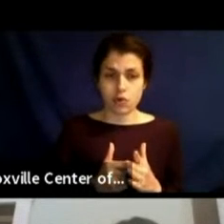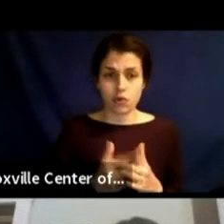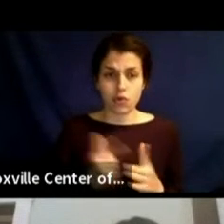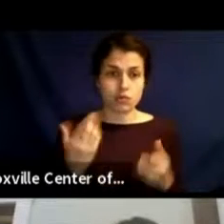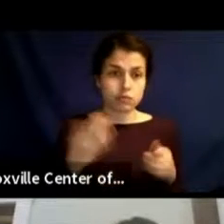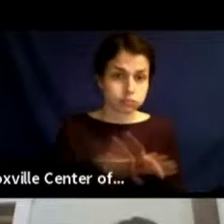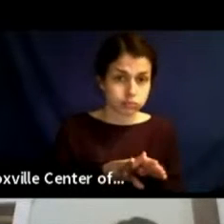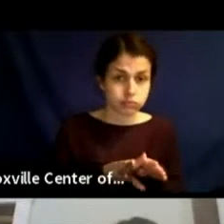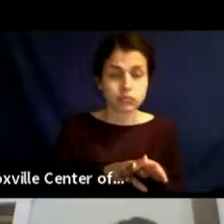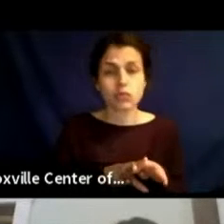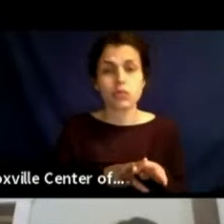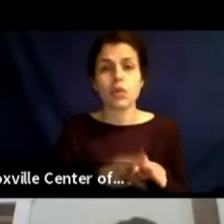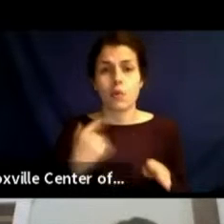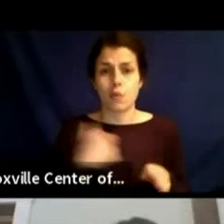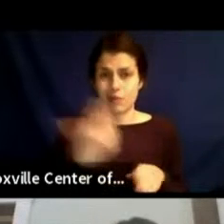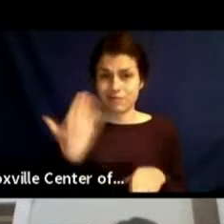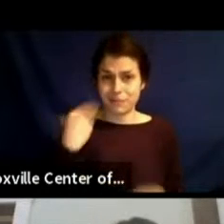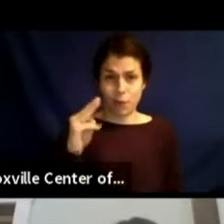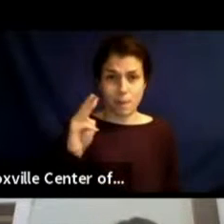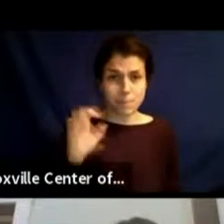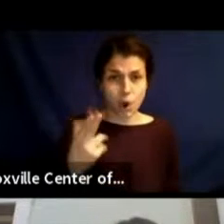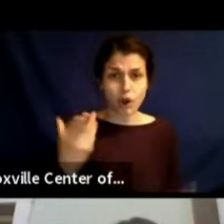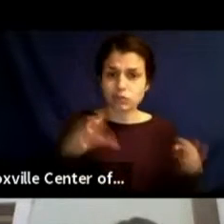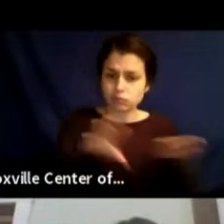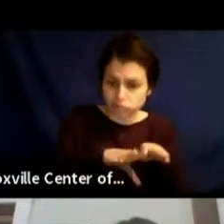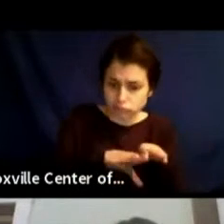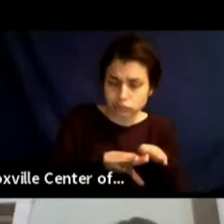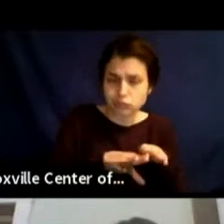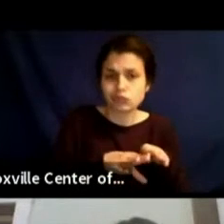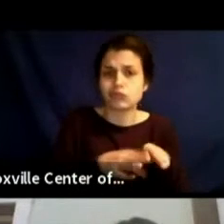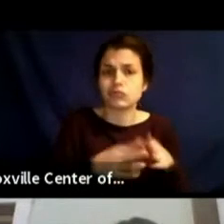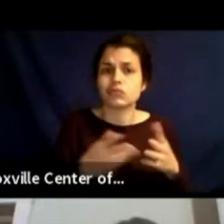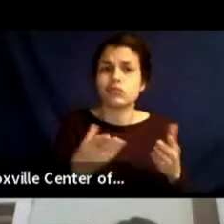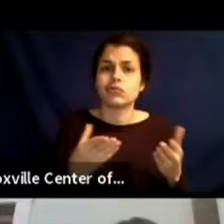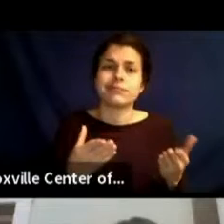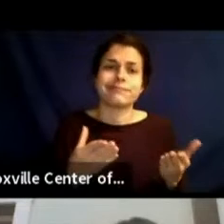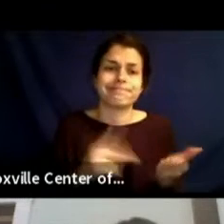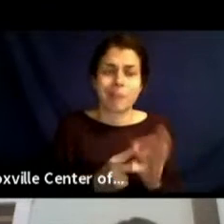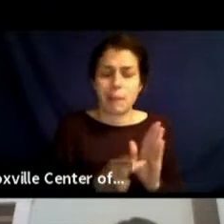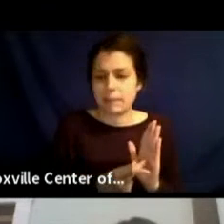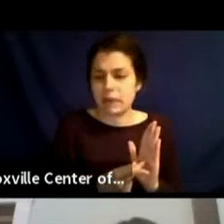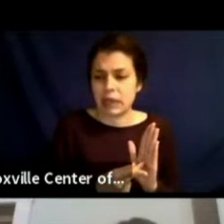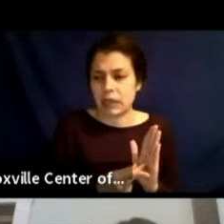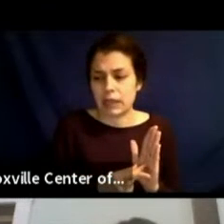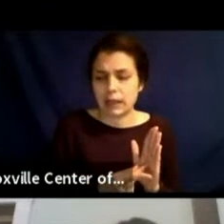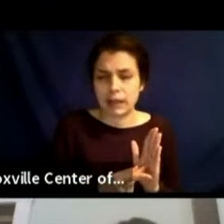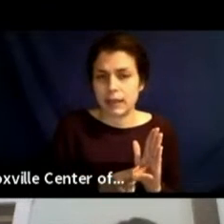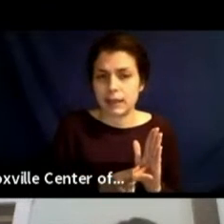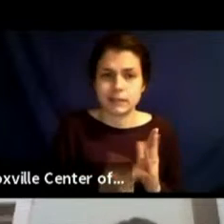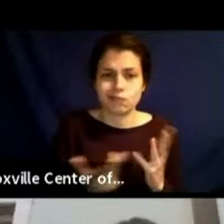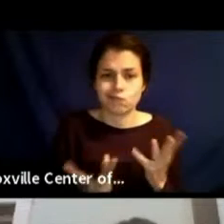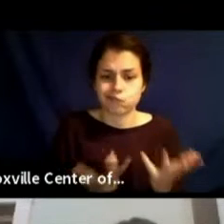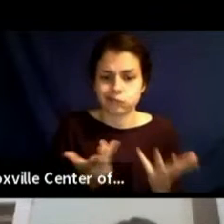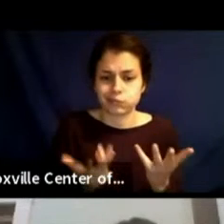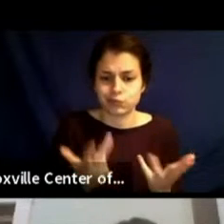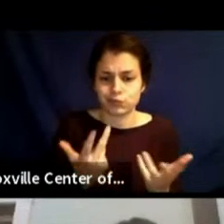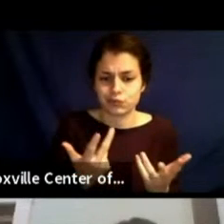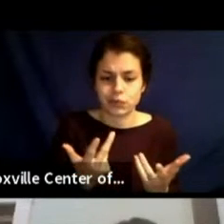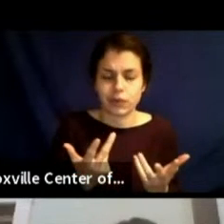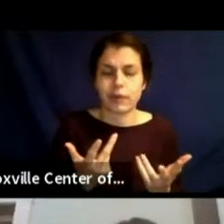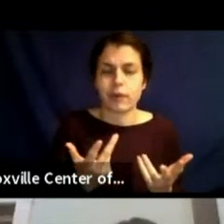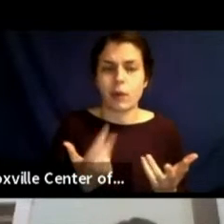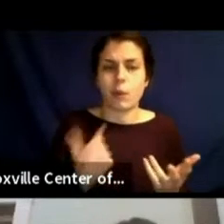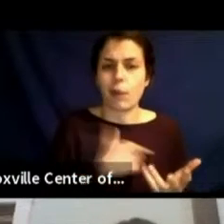a big close down in March and April, I mean, there's no question what we would need to be doing right now as